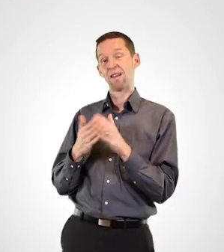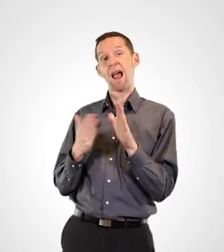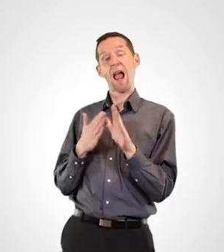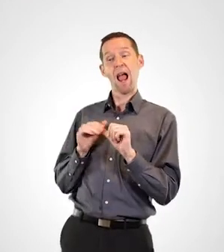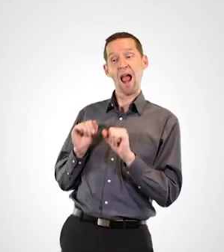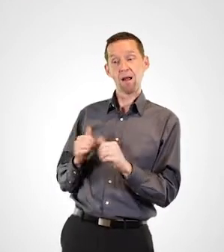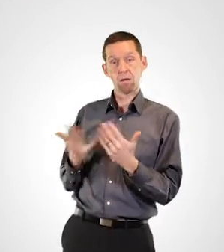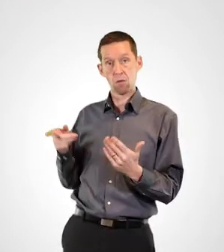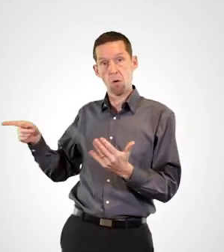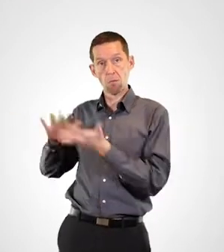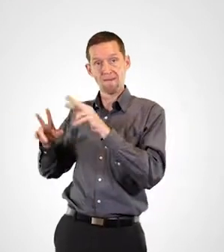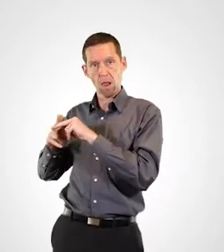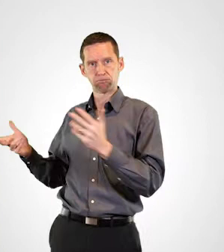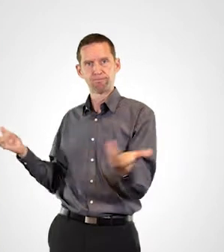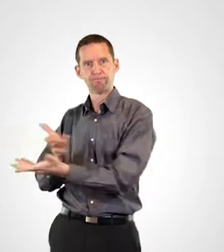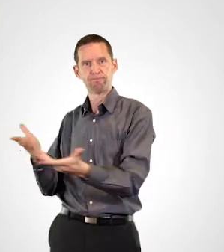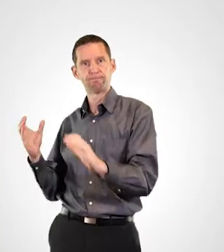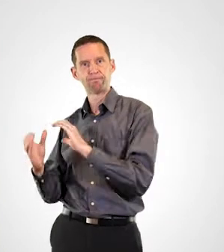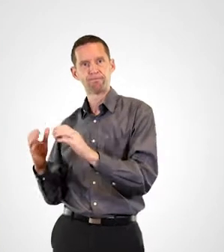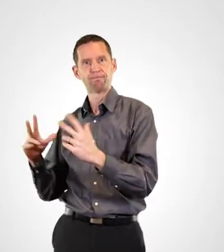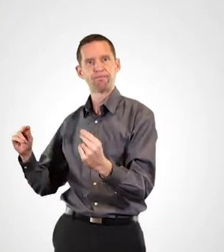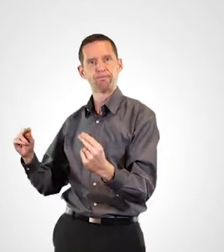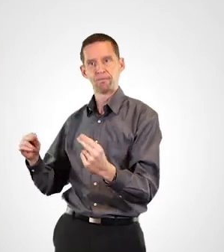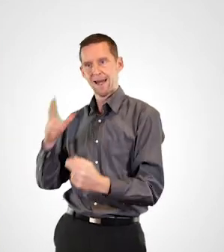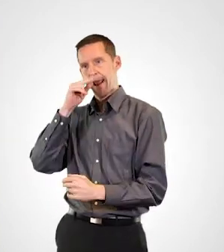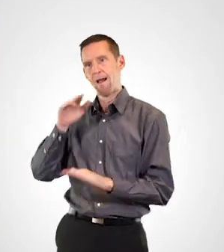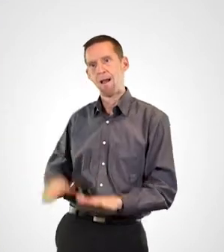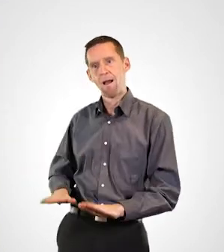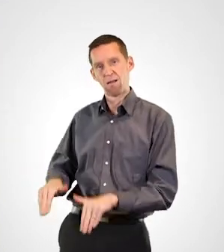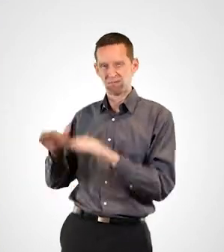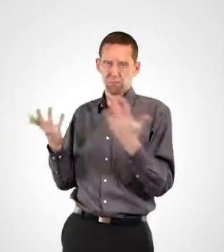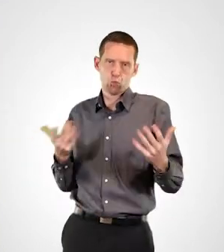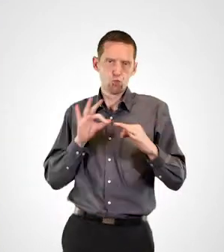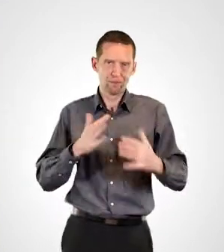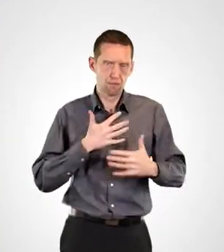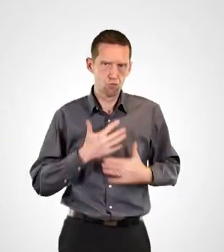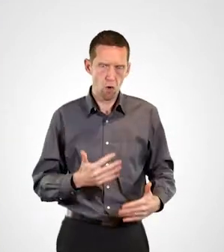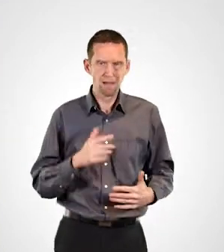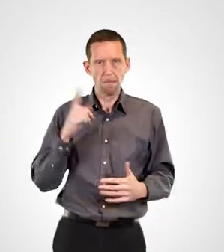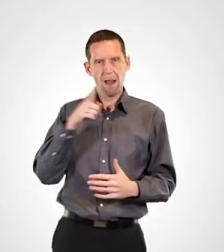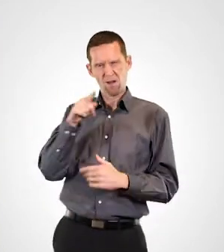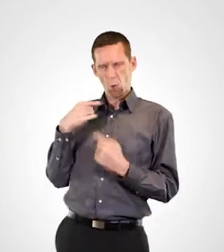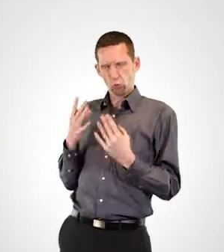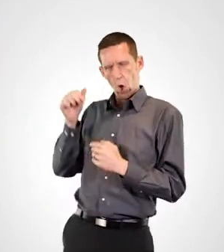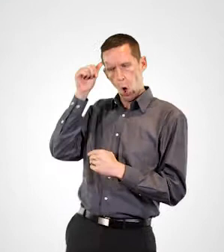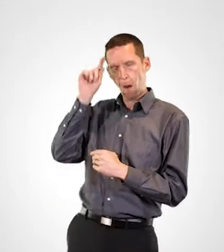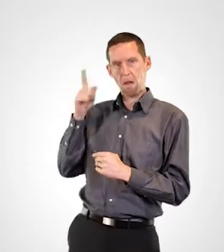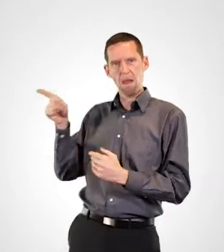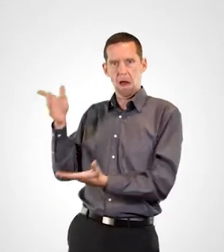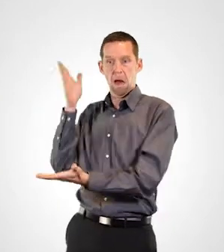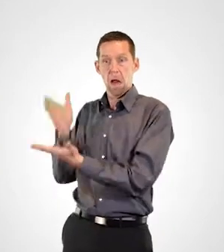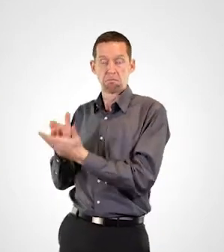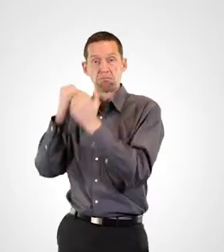related to the amount that parents talked to them in the early years. Again, no surprise, but we were able to kind of finally, we know this, but we were able to kind